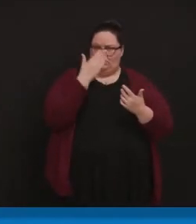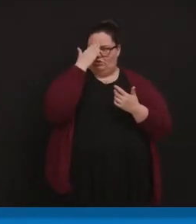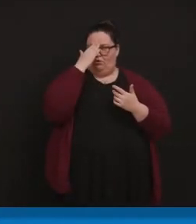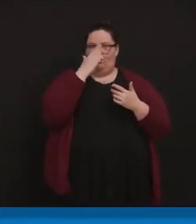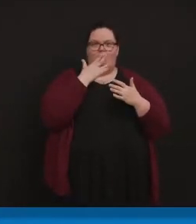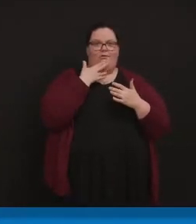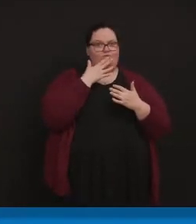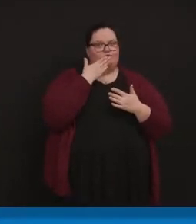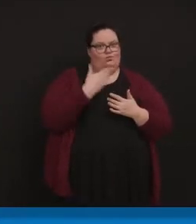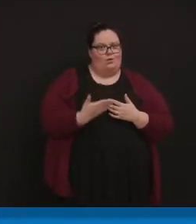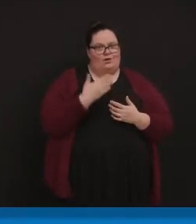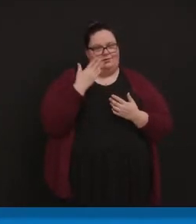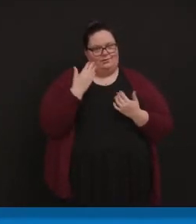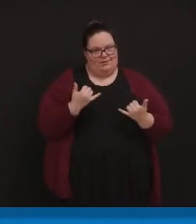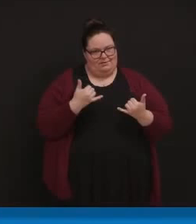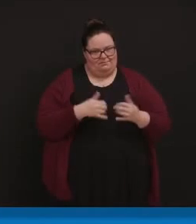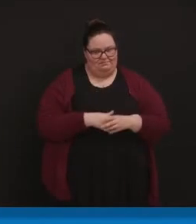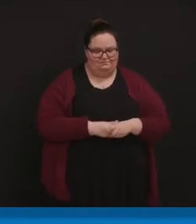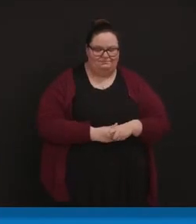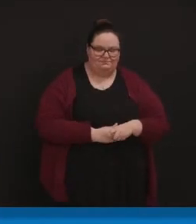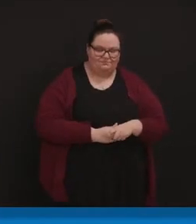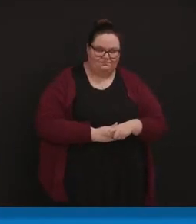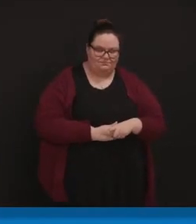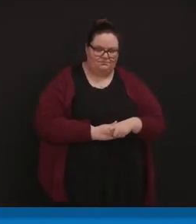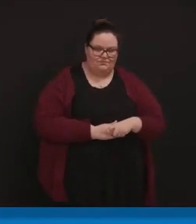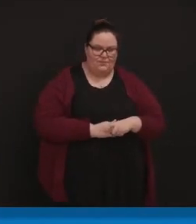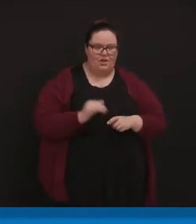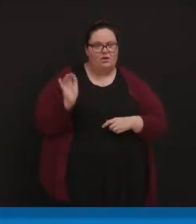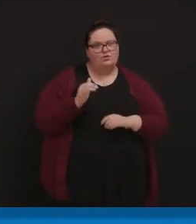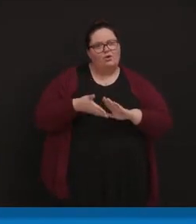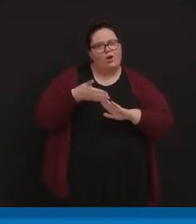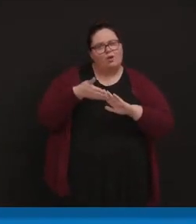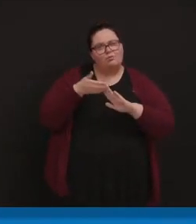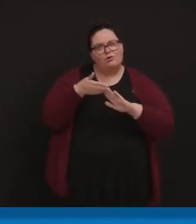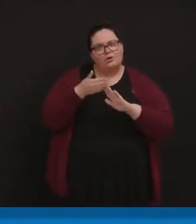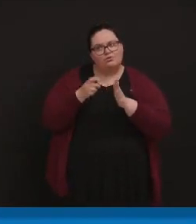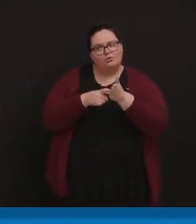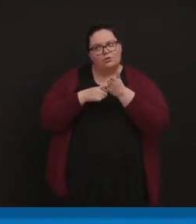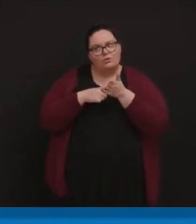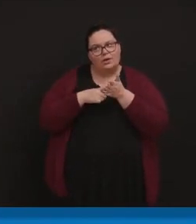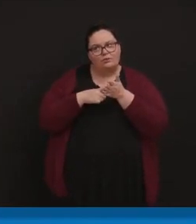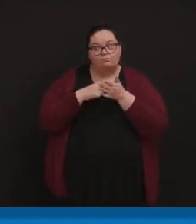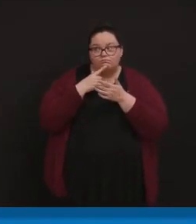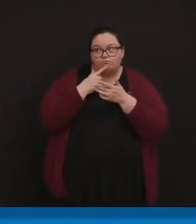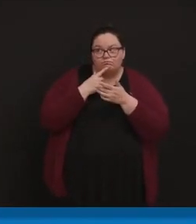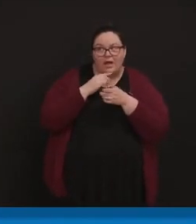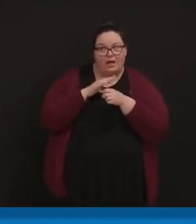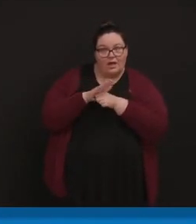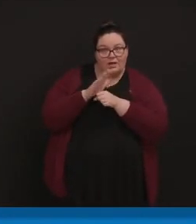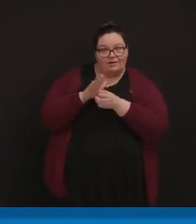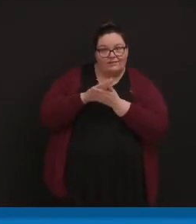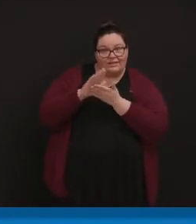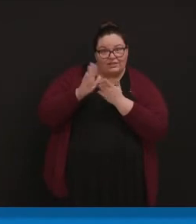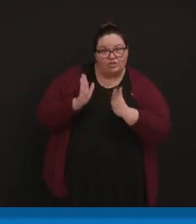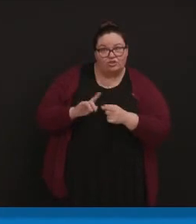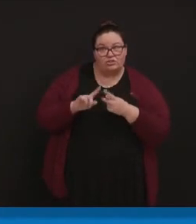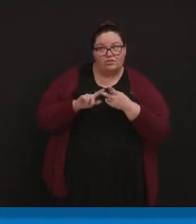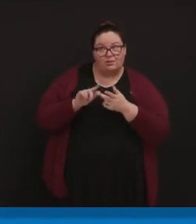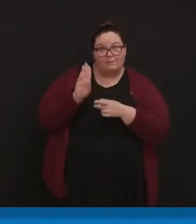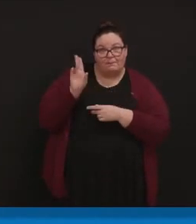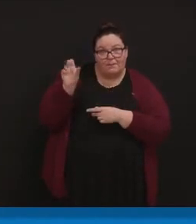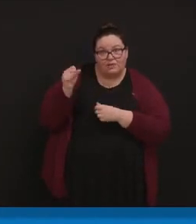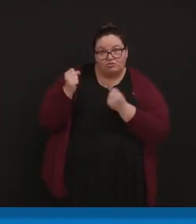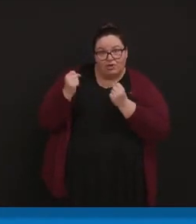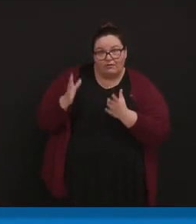with. We also consider the operational requirements for keeping schools open. Do we have enough custodians? Do we have enough bus